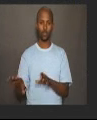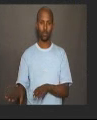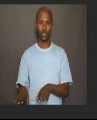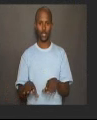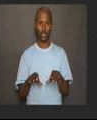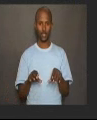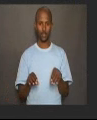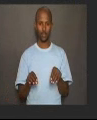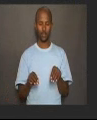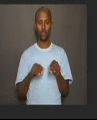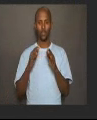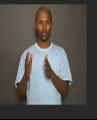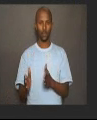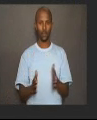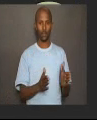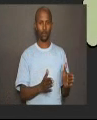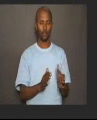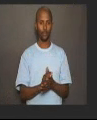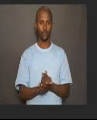Students, let's get ready.